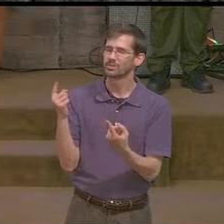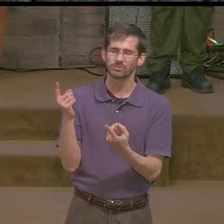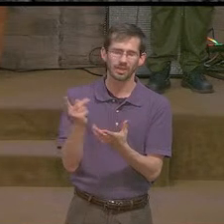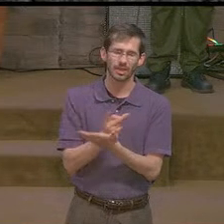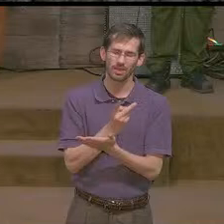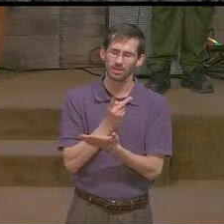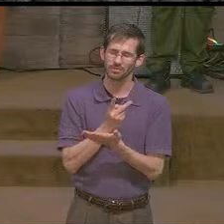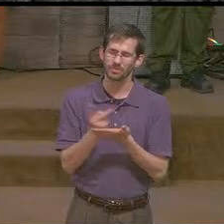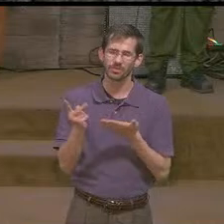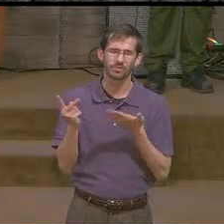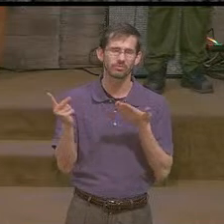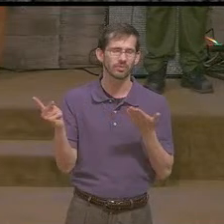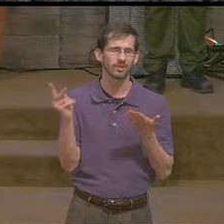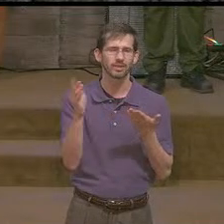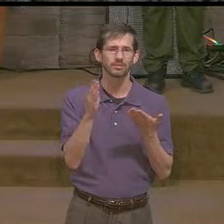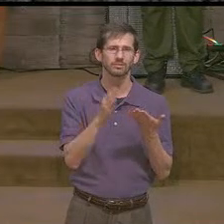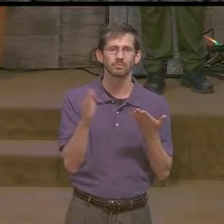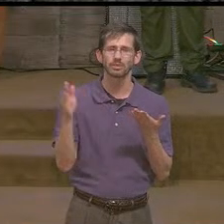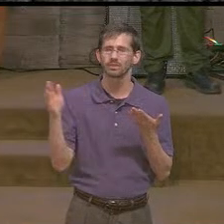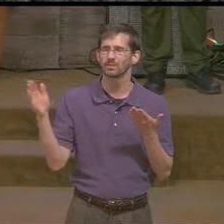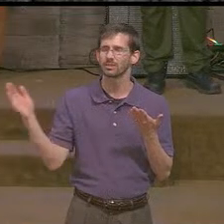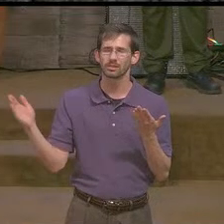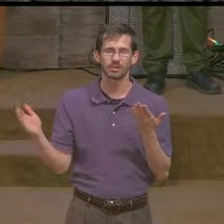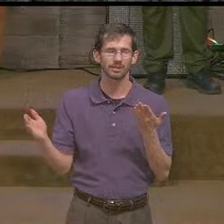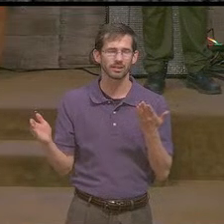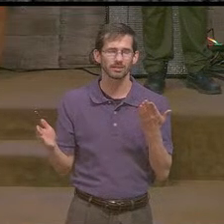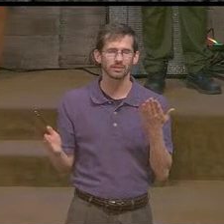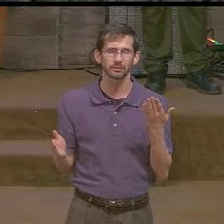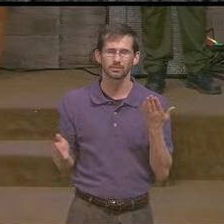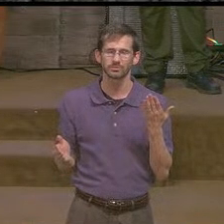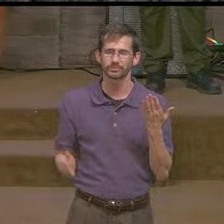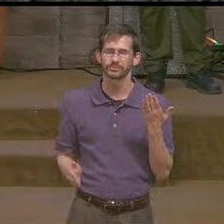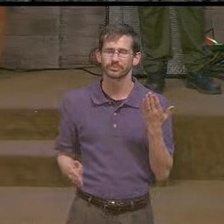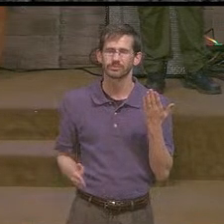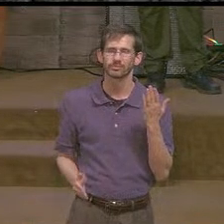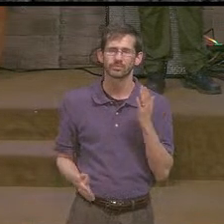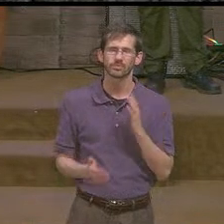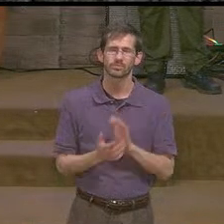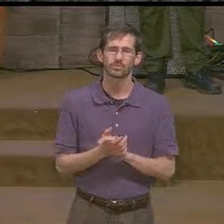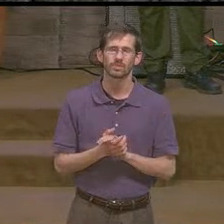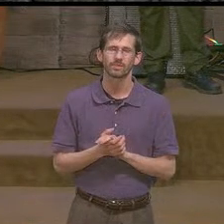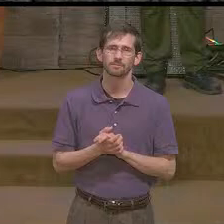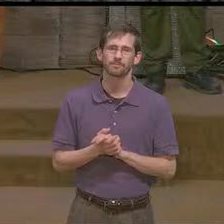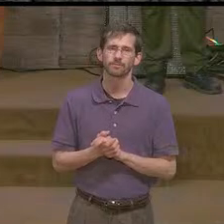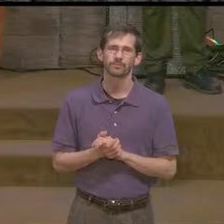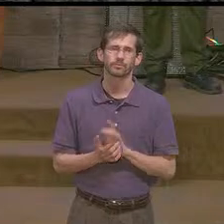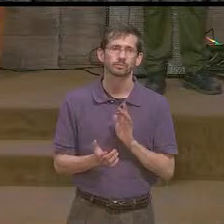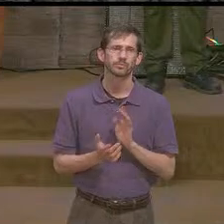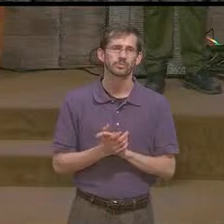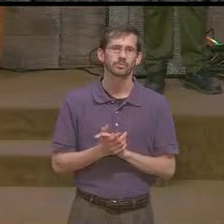You never fail me yet.